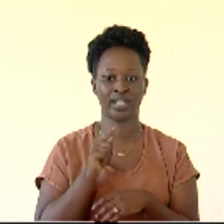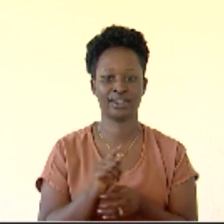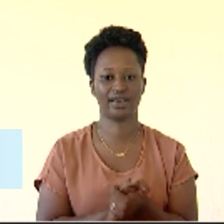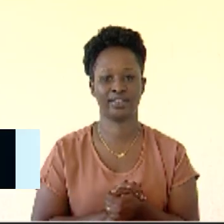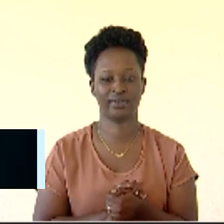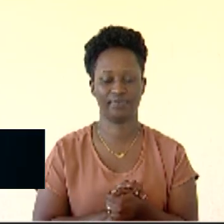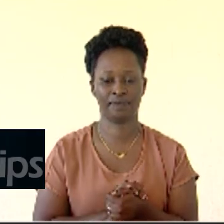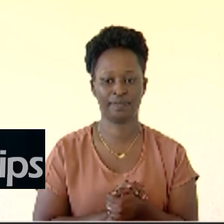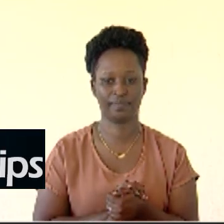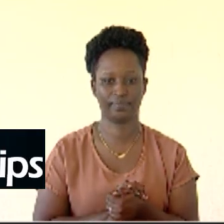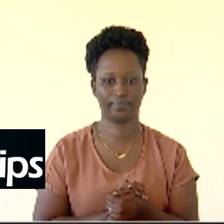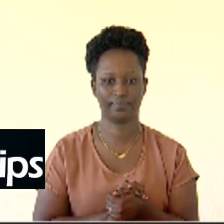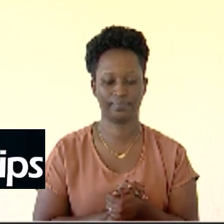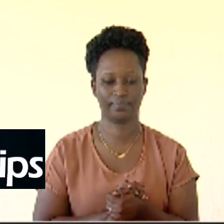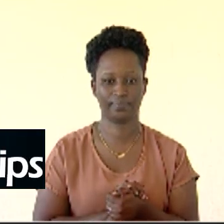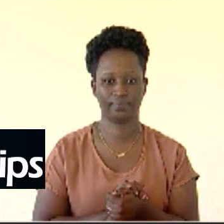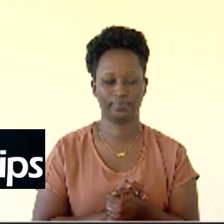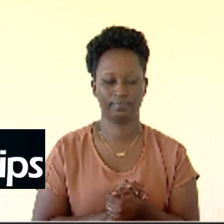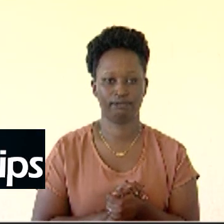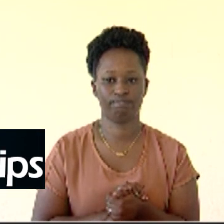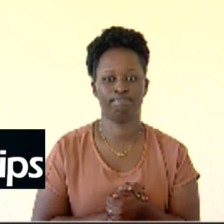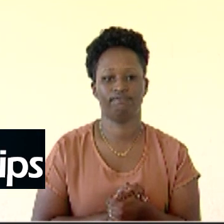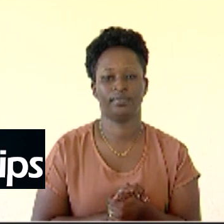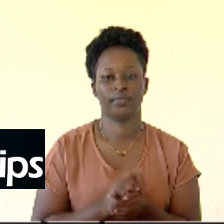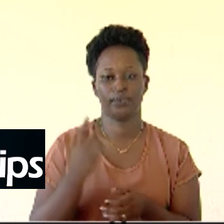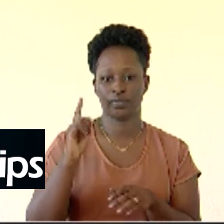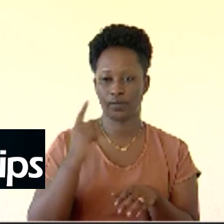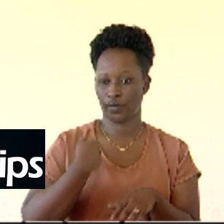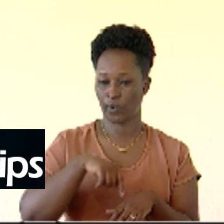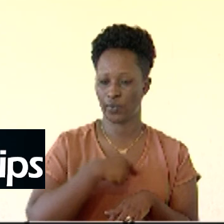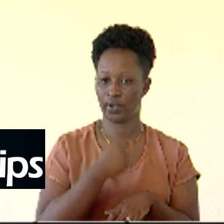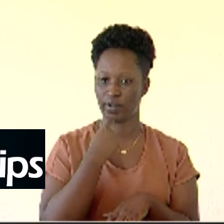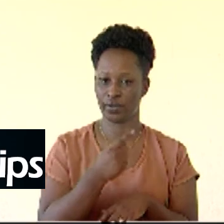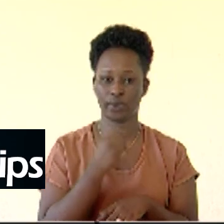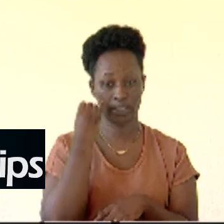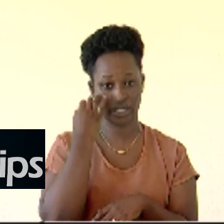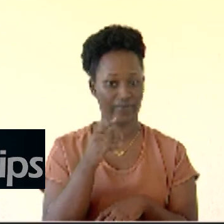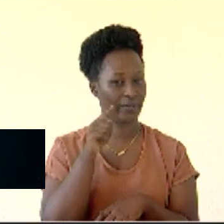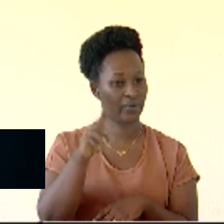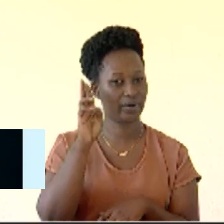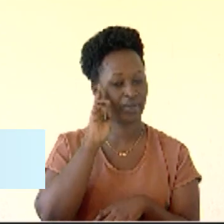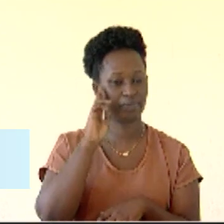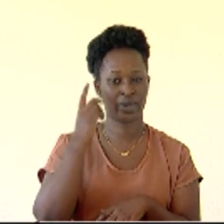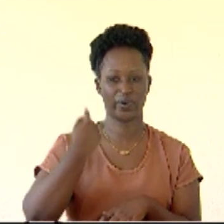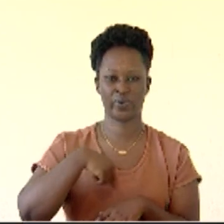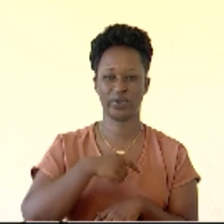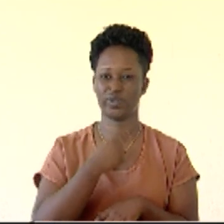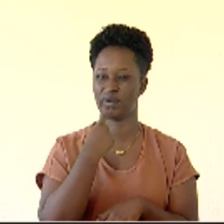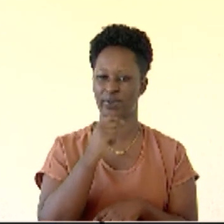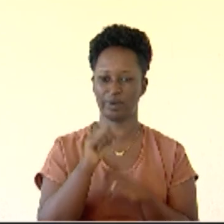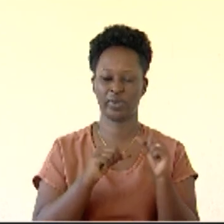Okay? So when we talk about, if you still remember, we talked about what are the challenges